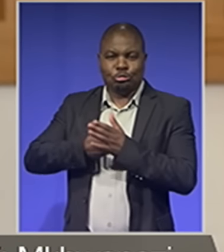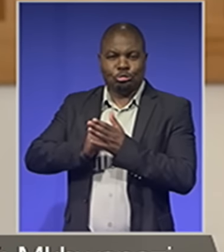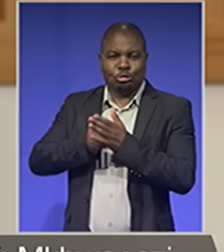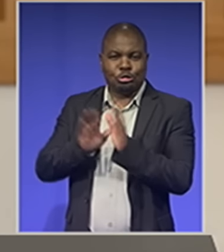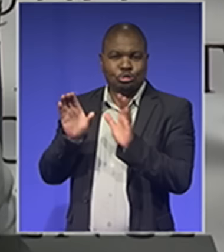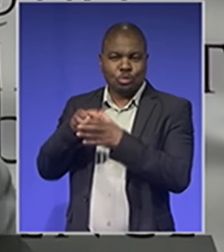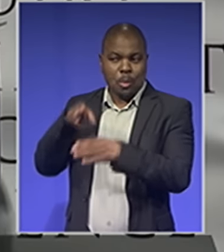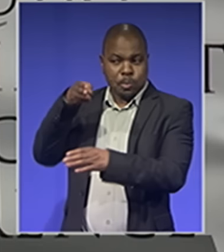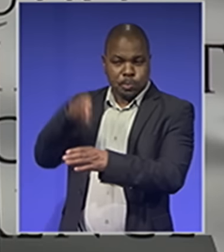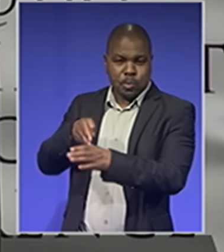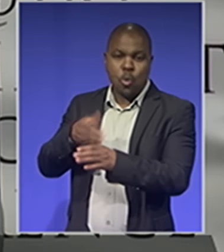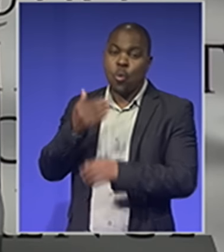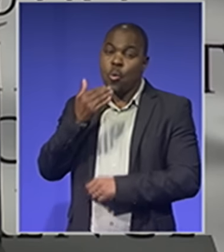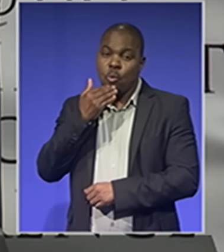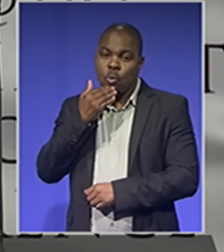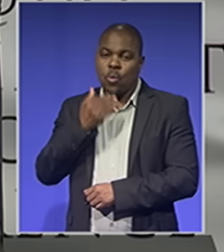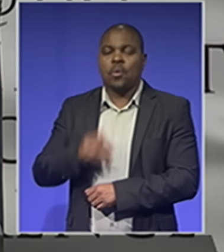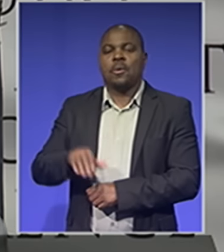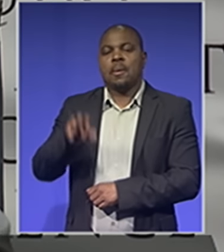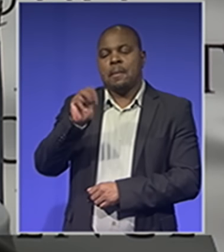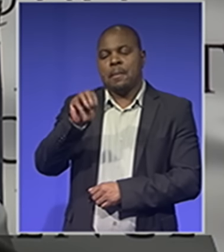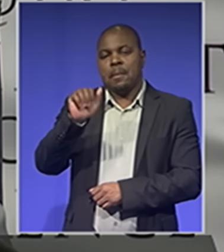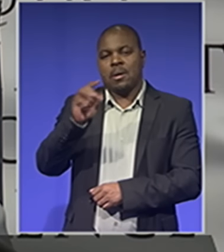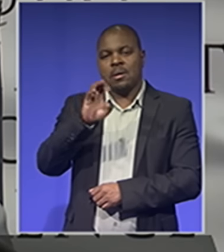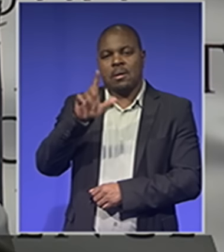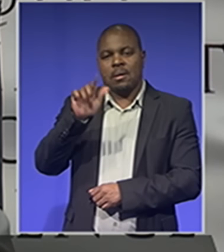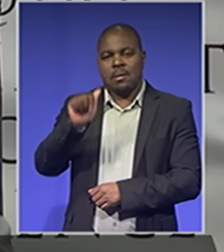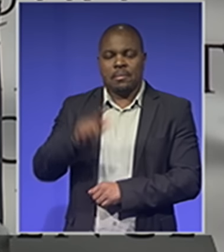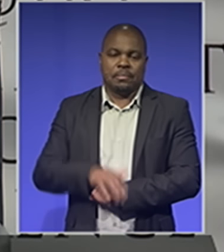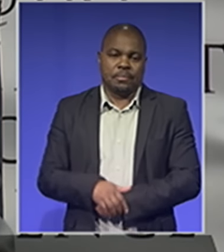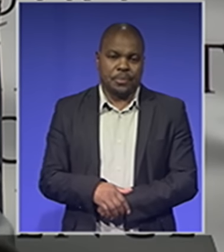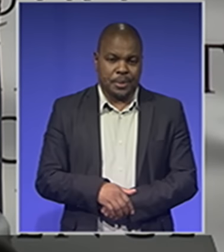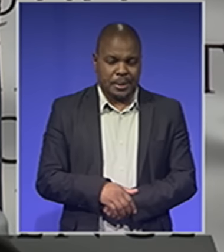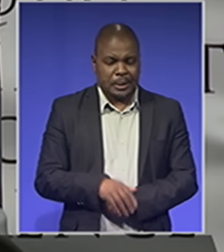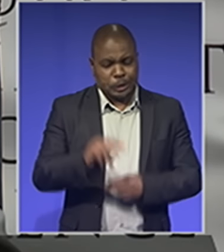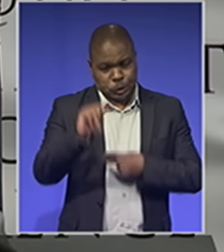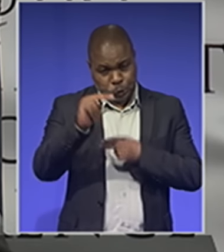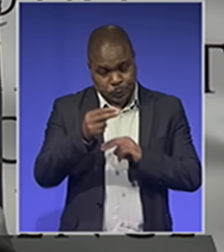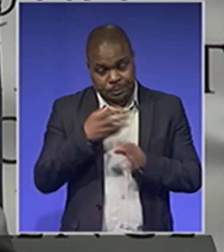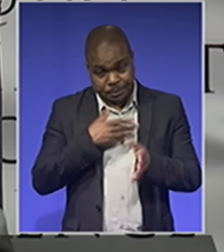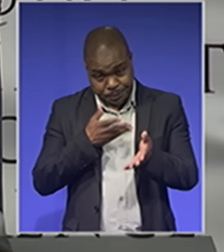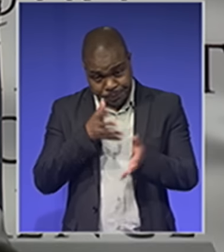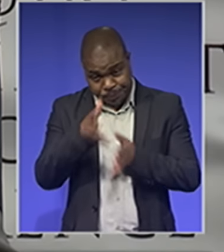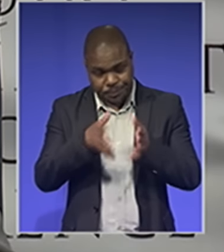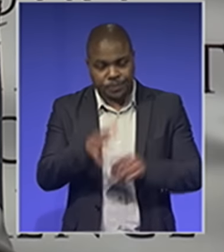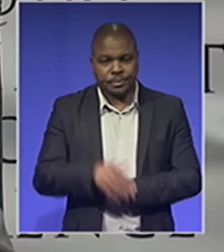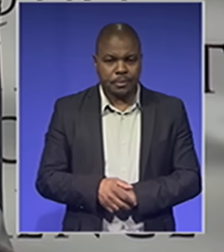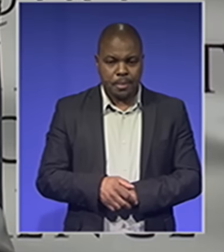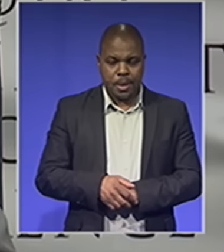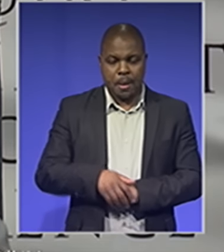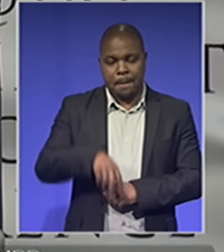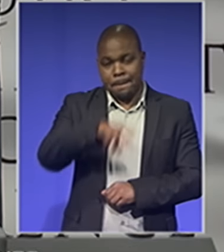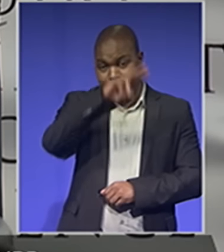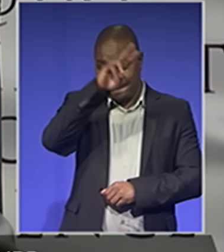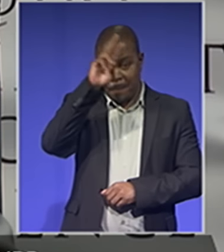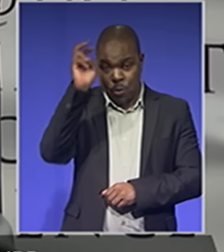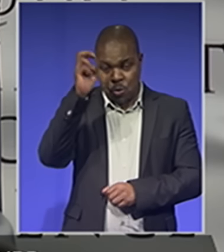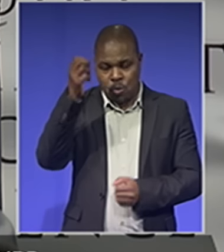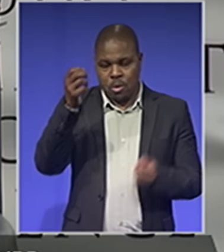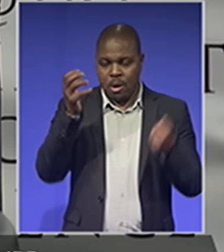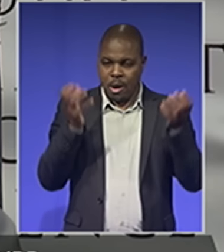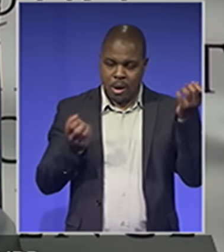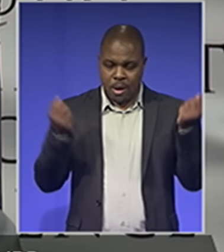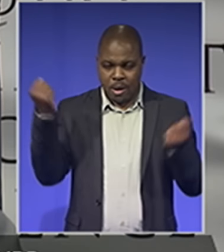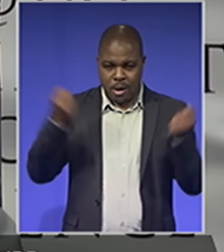Cat Matlala. In short, commissioners, I didn't install blue light.